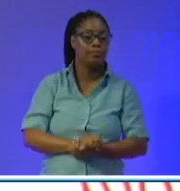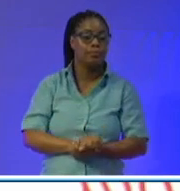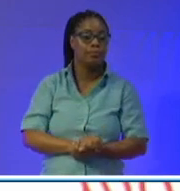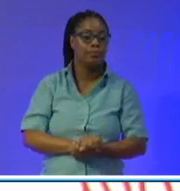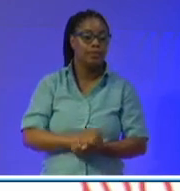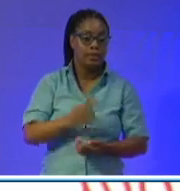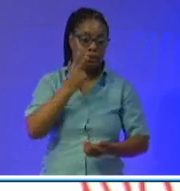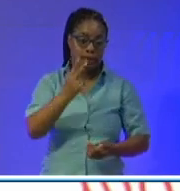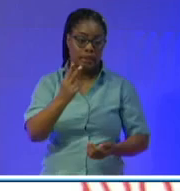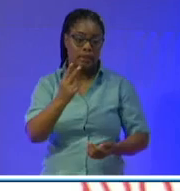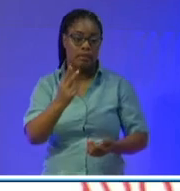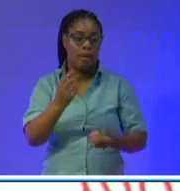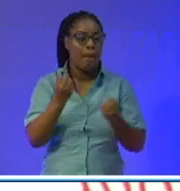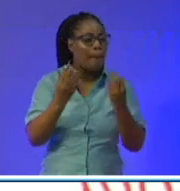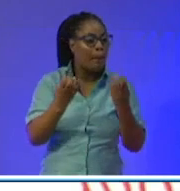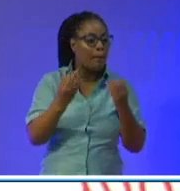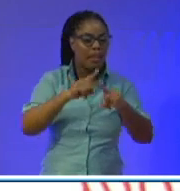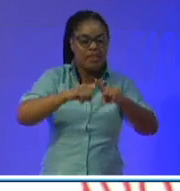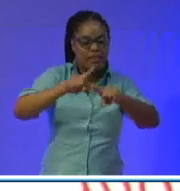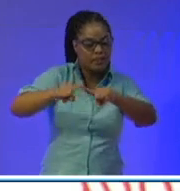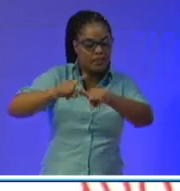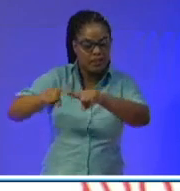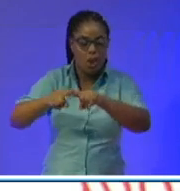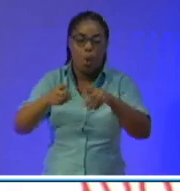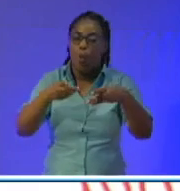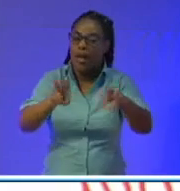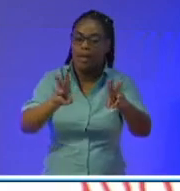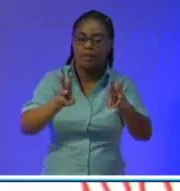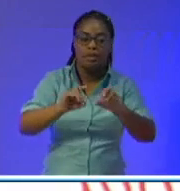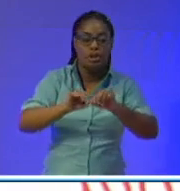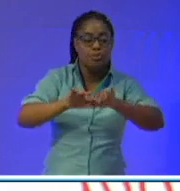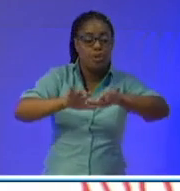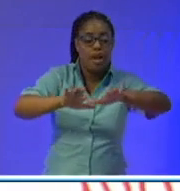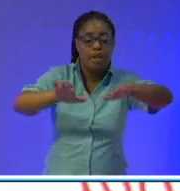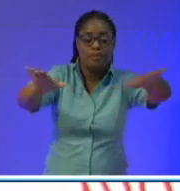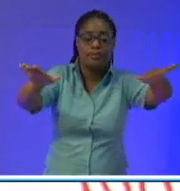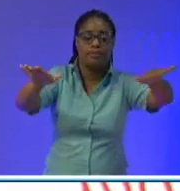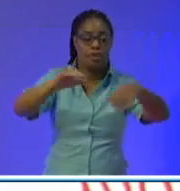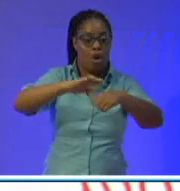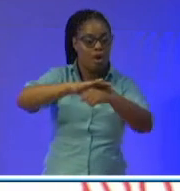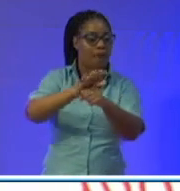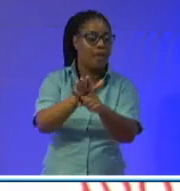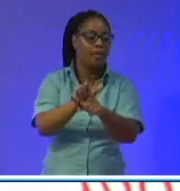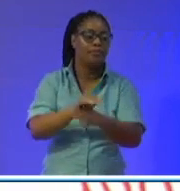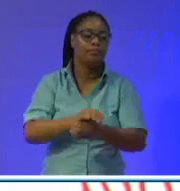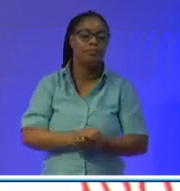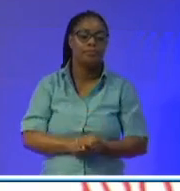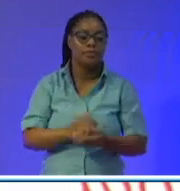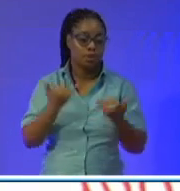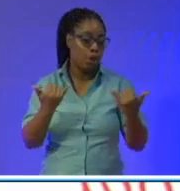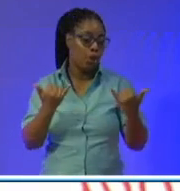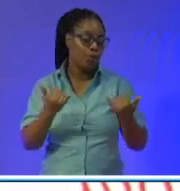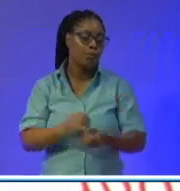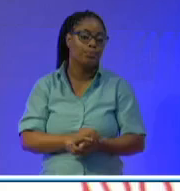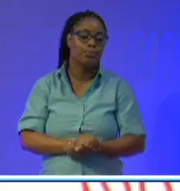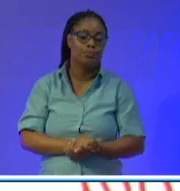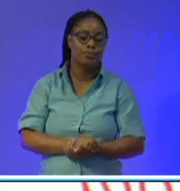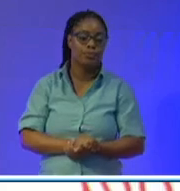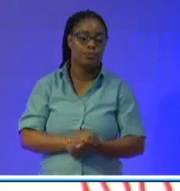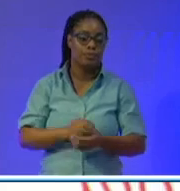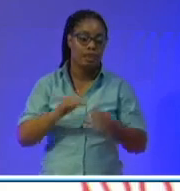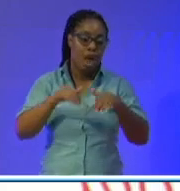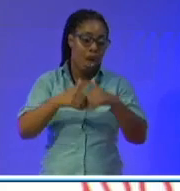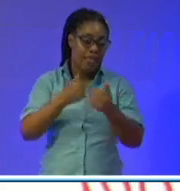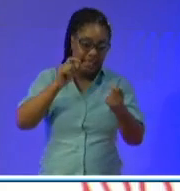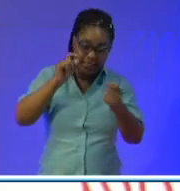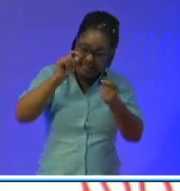Now, these are still remain very low incidence of these cases happening. The exact mechanisms aren't